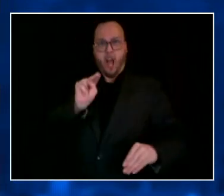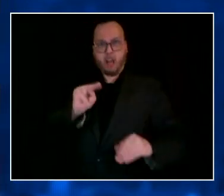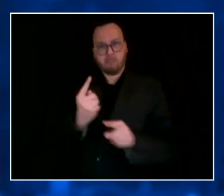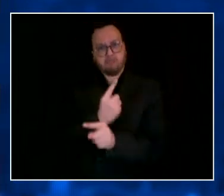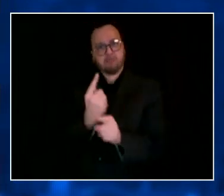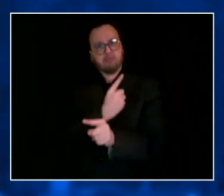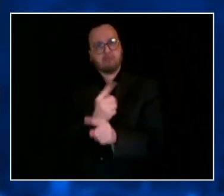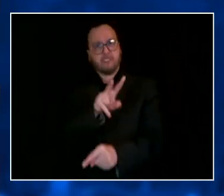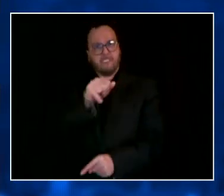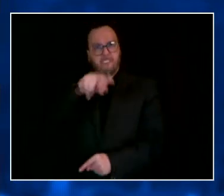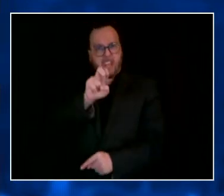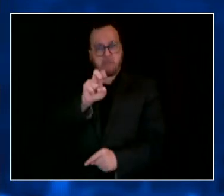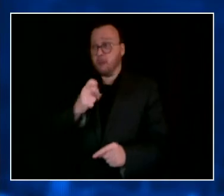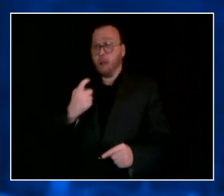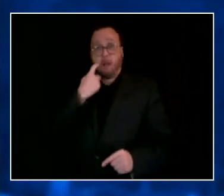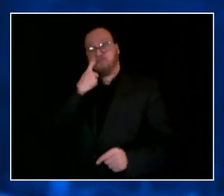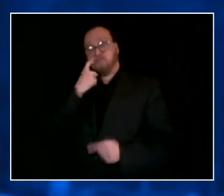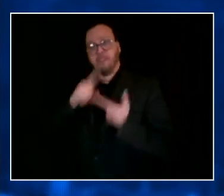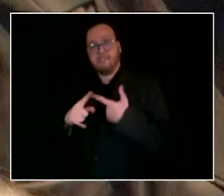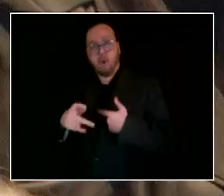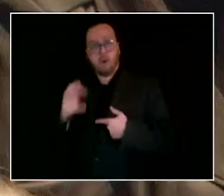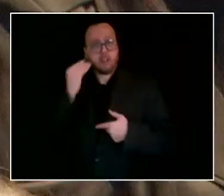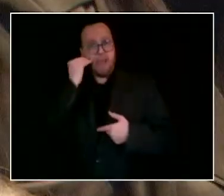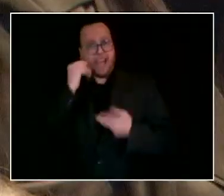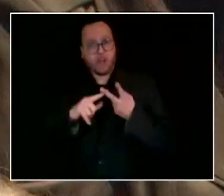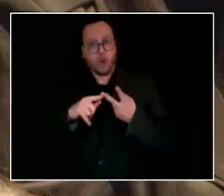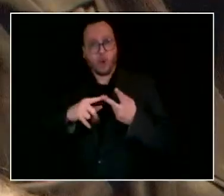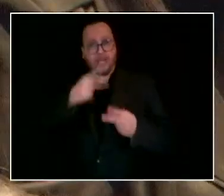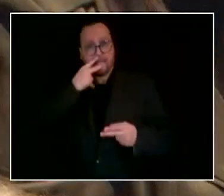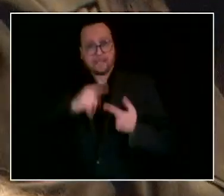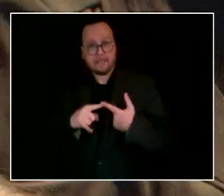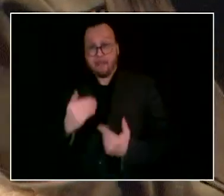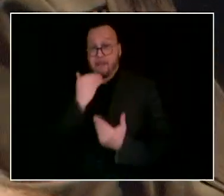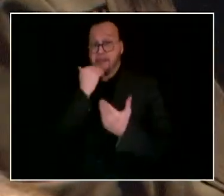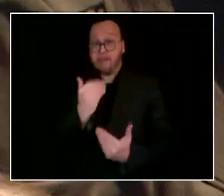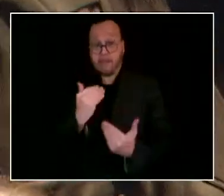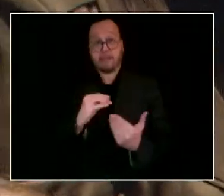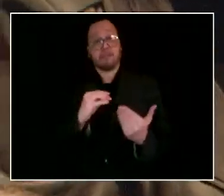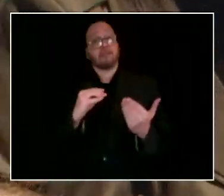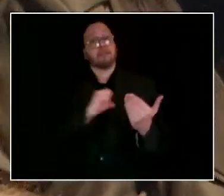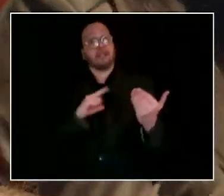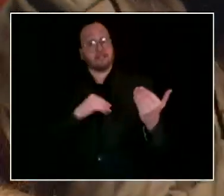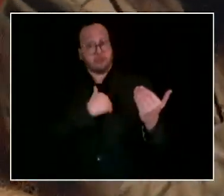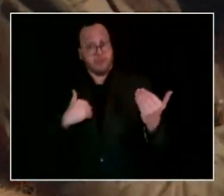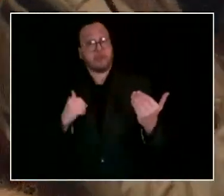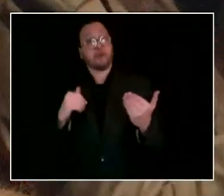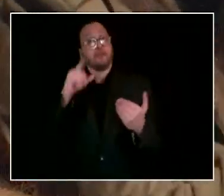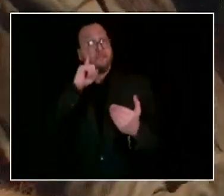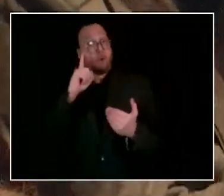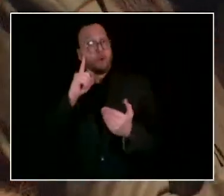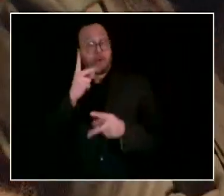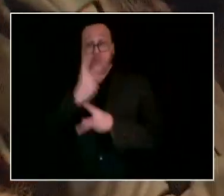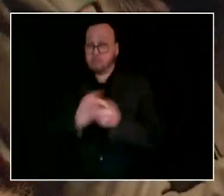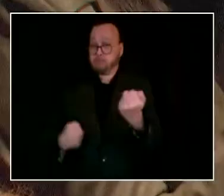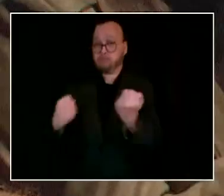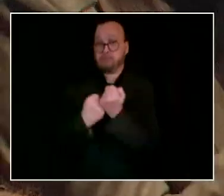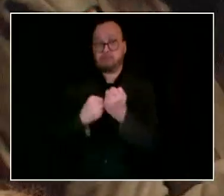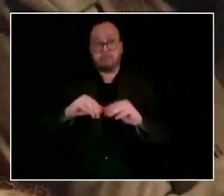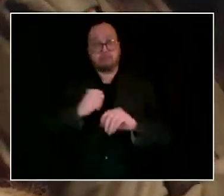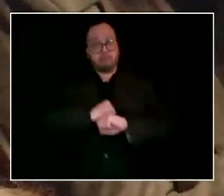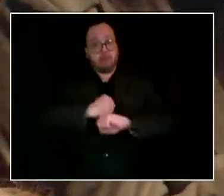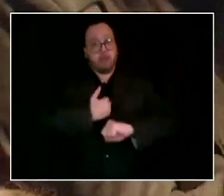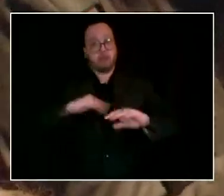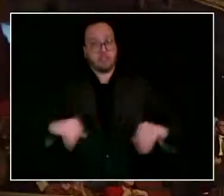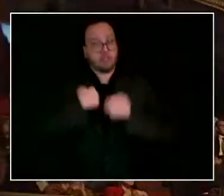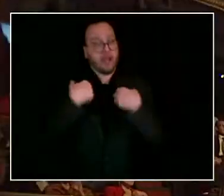tobacco. Thank you, Corp Counsel Maria Good-Trufant, for working to protect our children's health and making sure